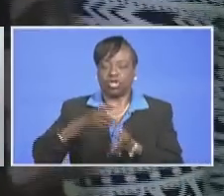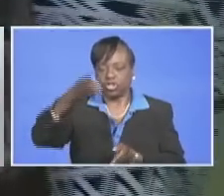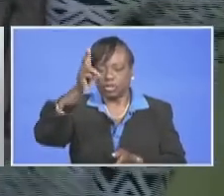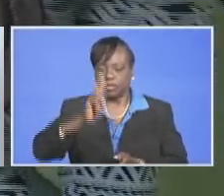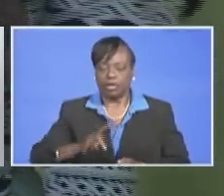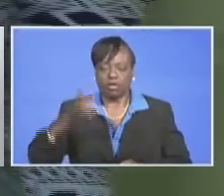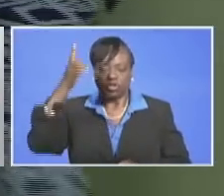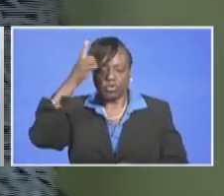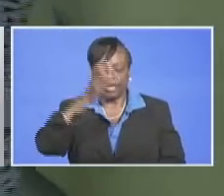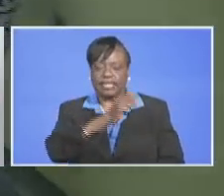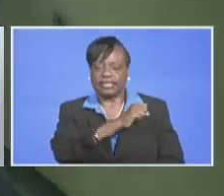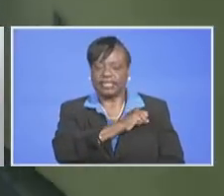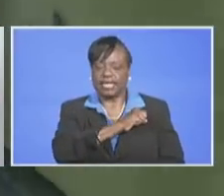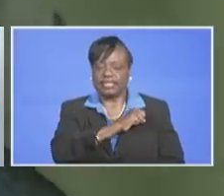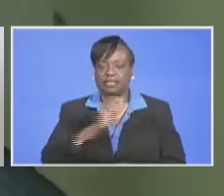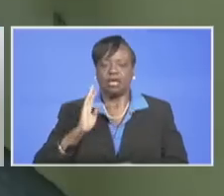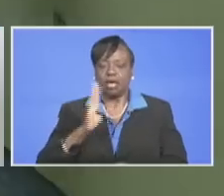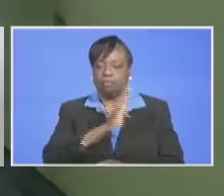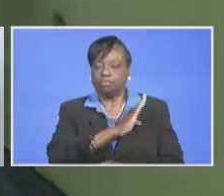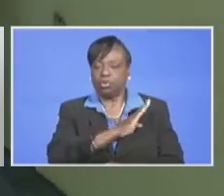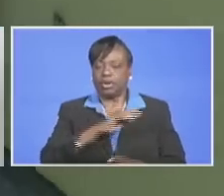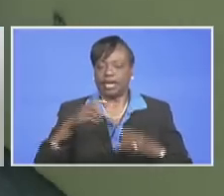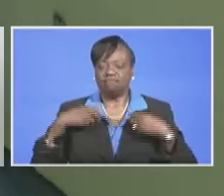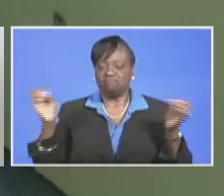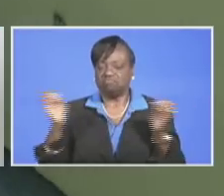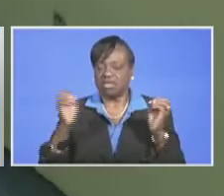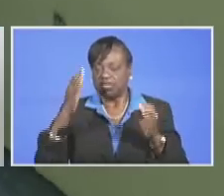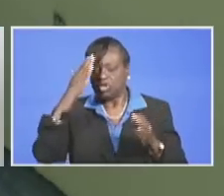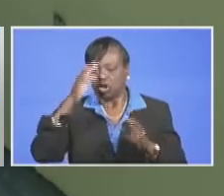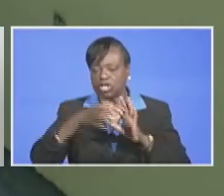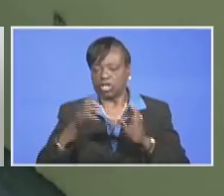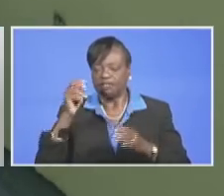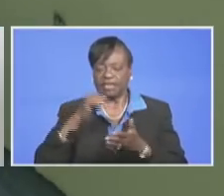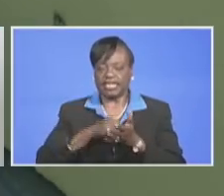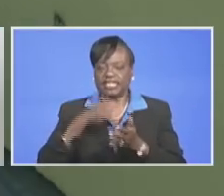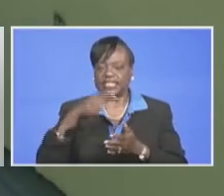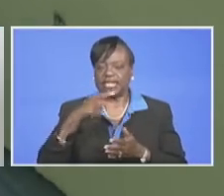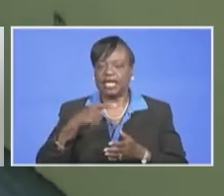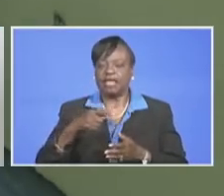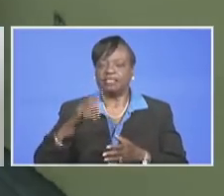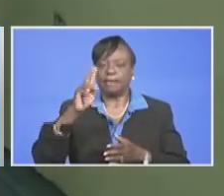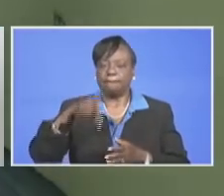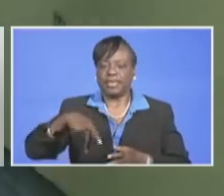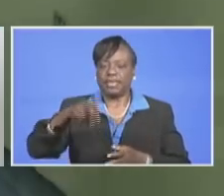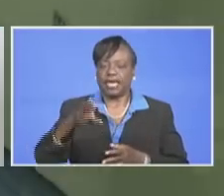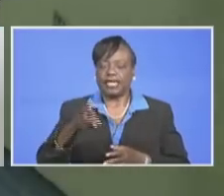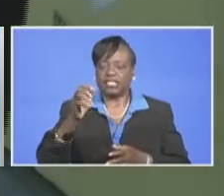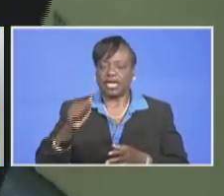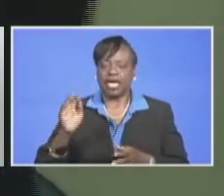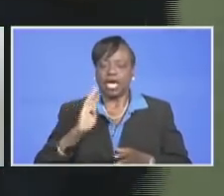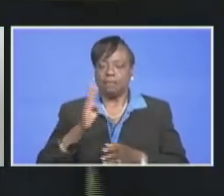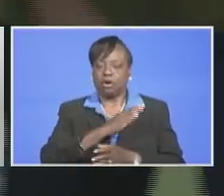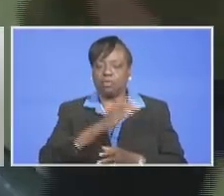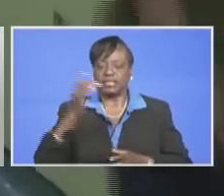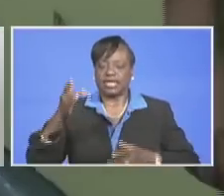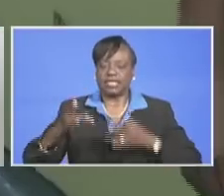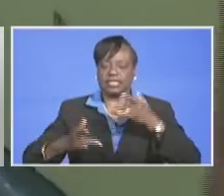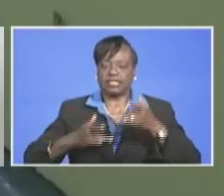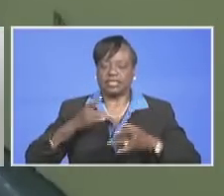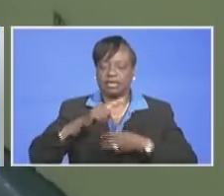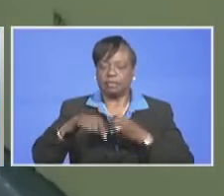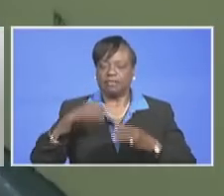without the board having any knowledge of it. The QC stated that the PHA board was concerned about the appearance of